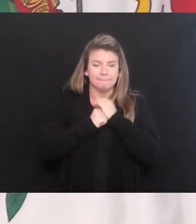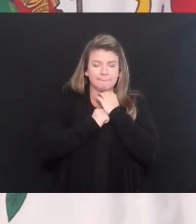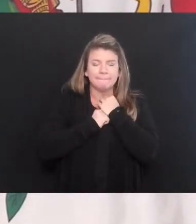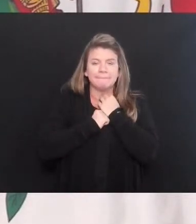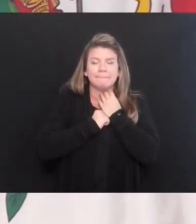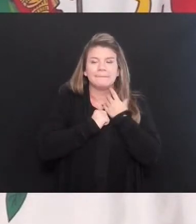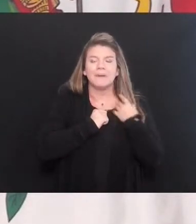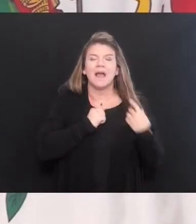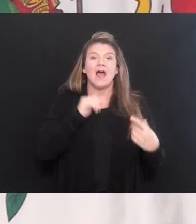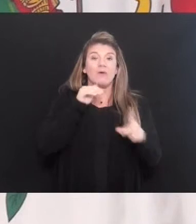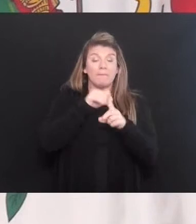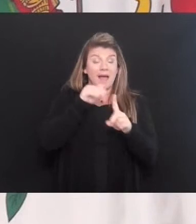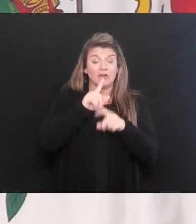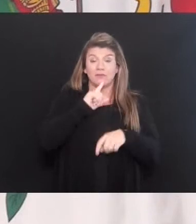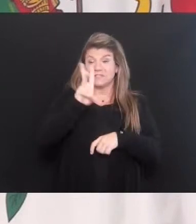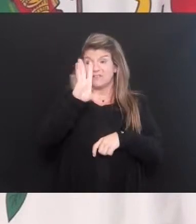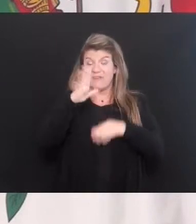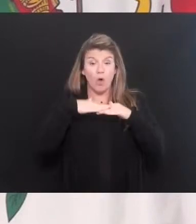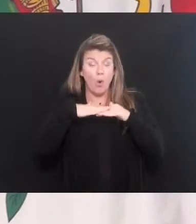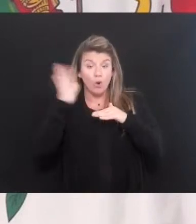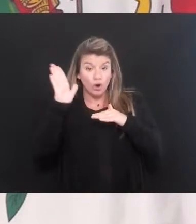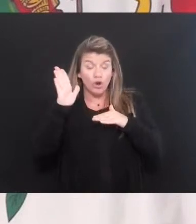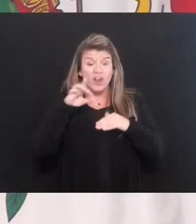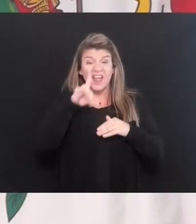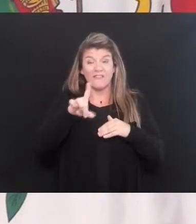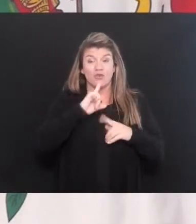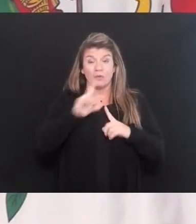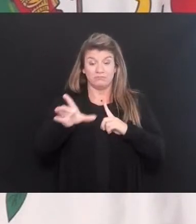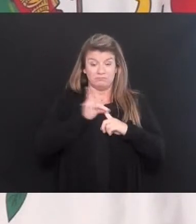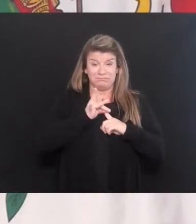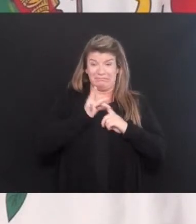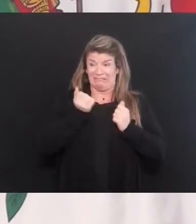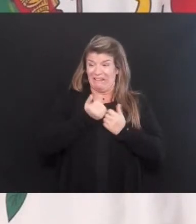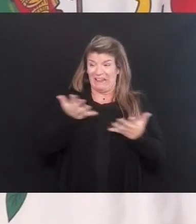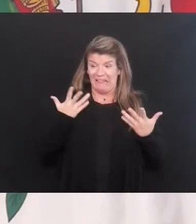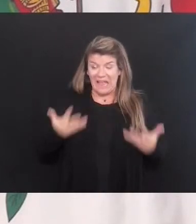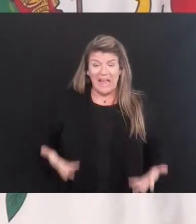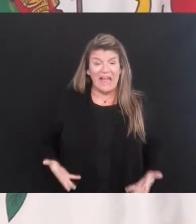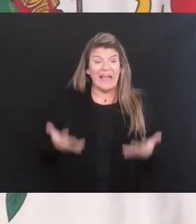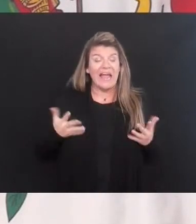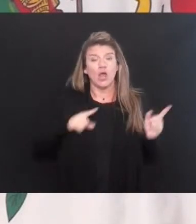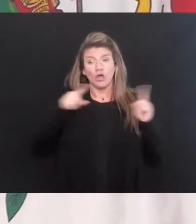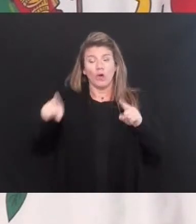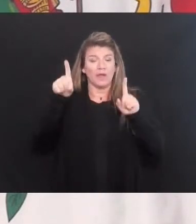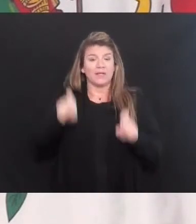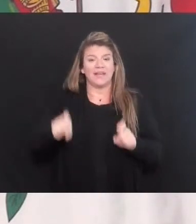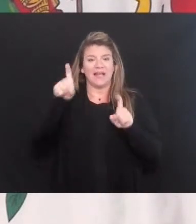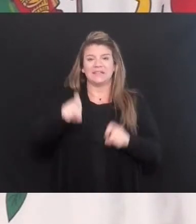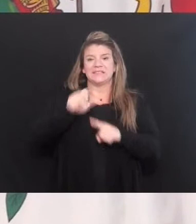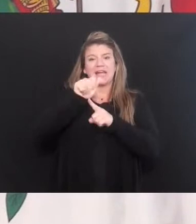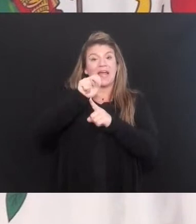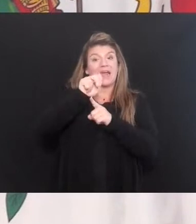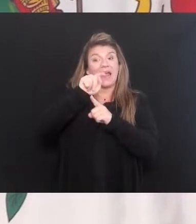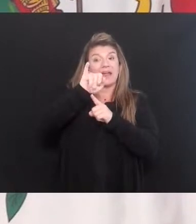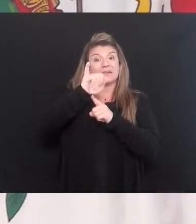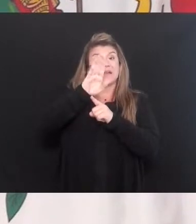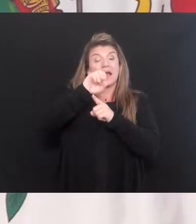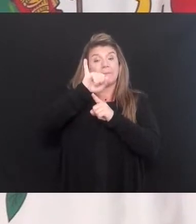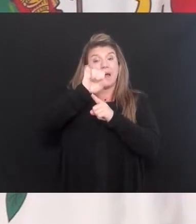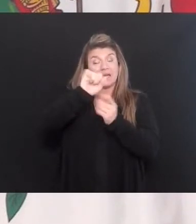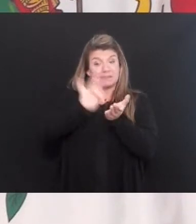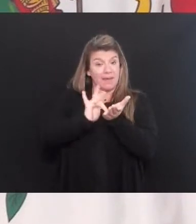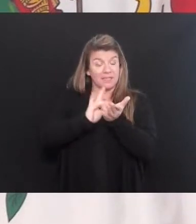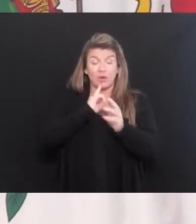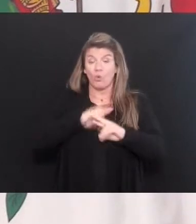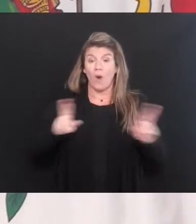remind you about being 65 and older, especially if you get any symptom, go get a test. The antibodies are waiting on you that, you know,